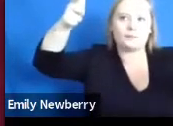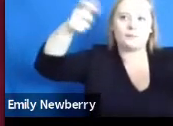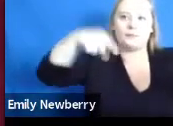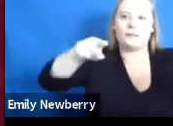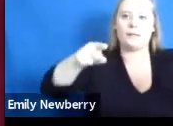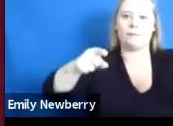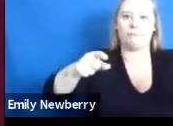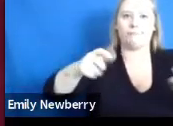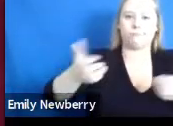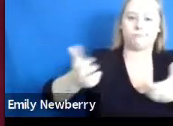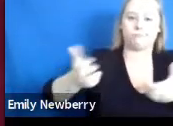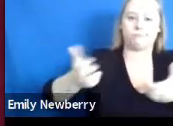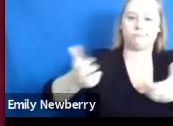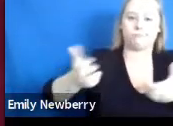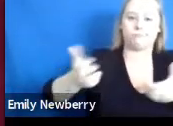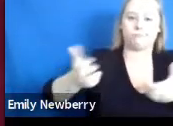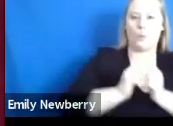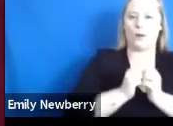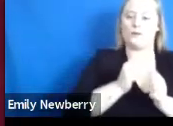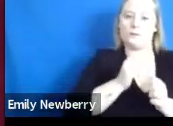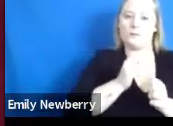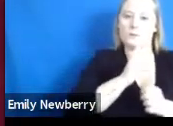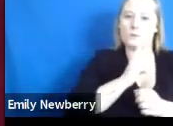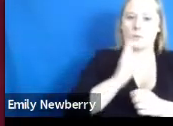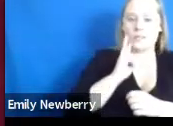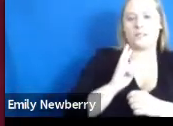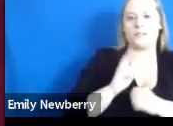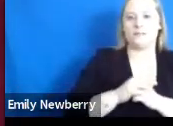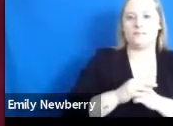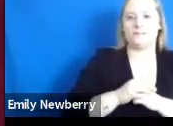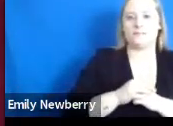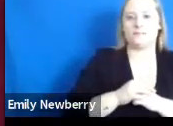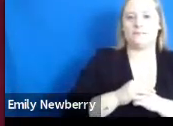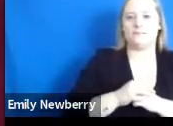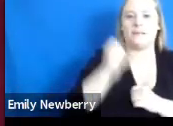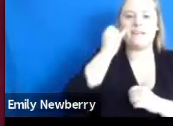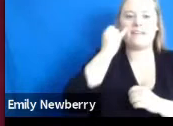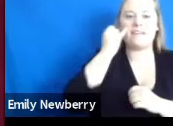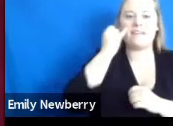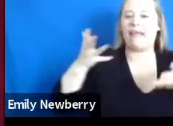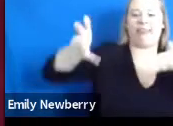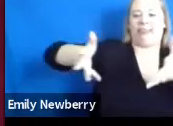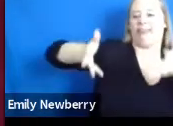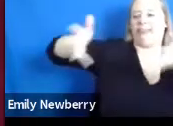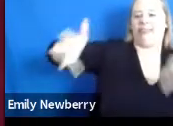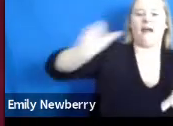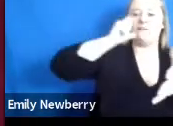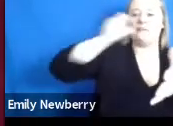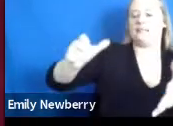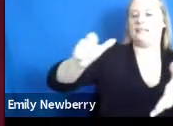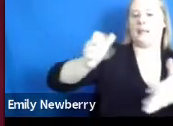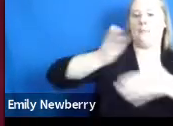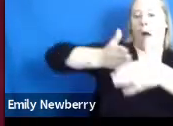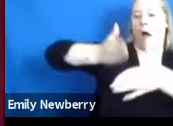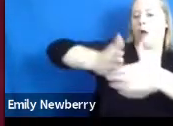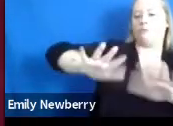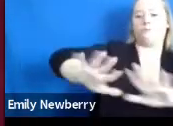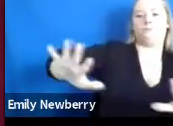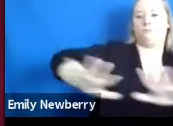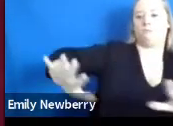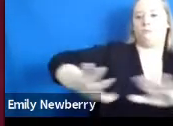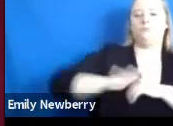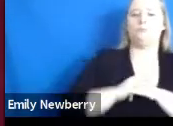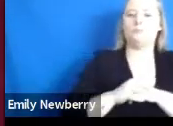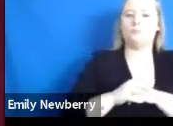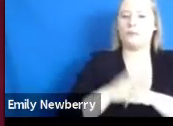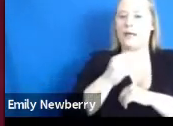warrior twins that if they left them in the ground and if they didn't disturb them, and that they wouldn't come